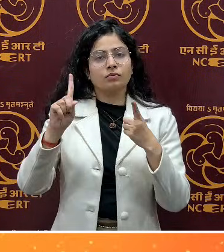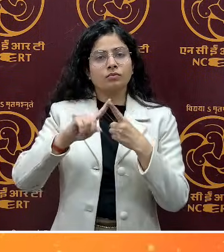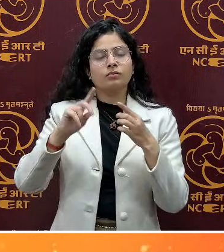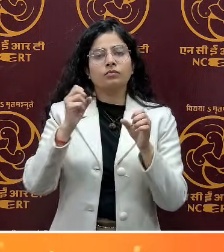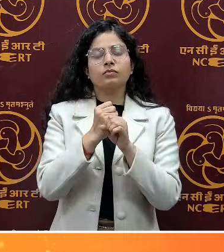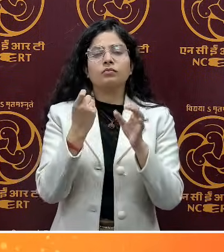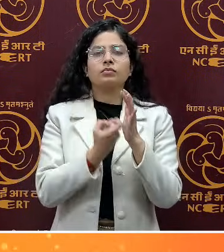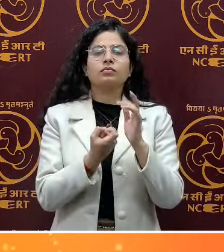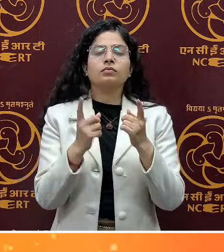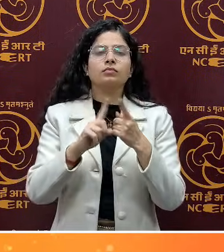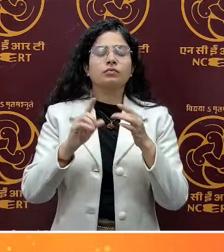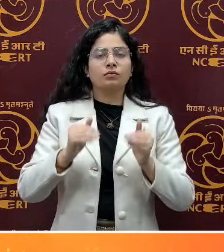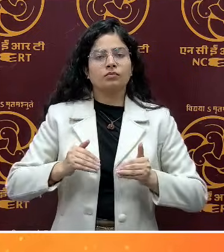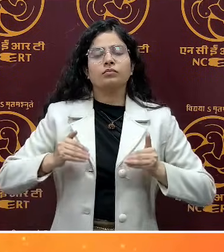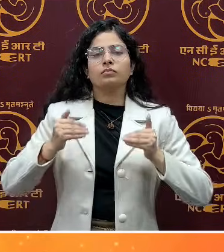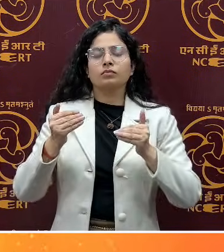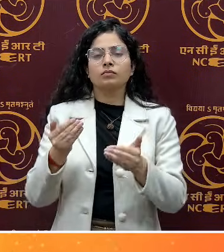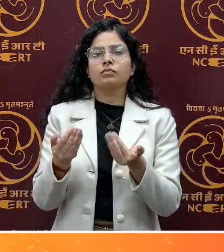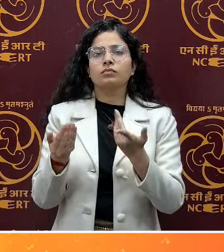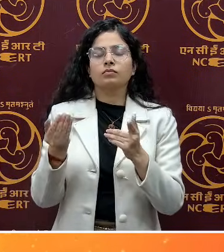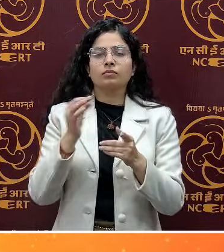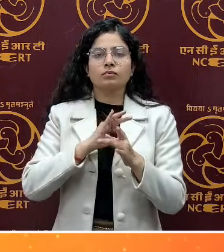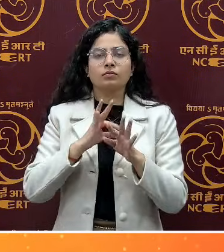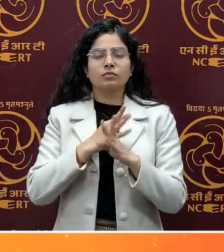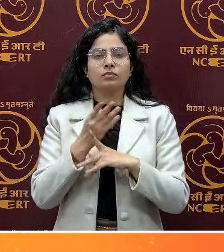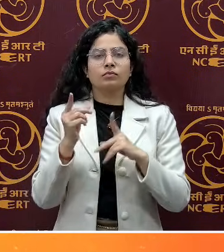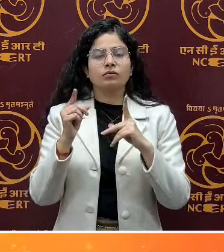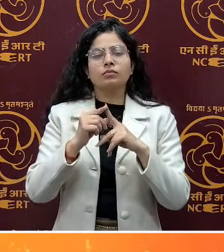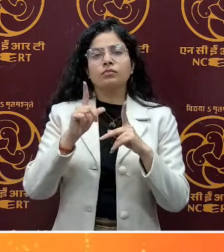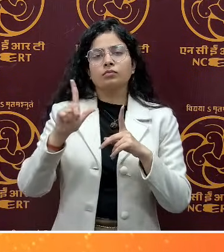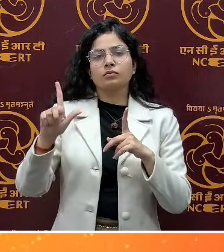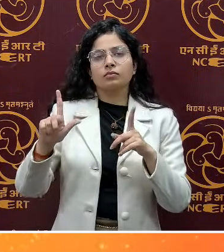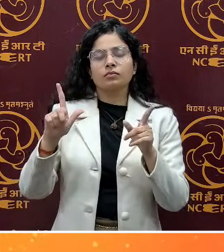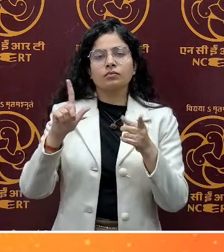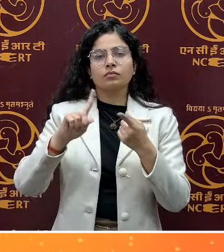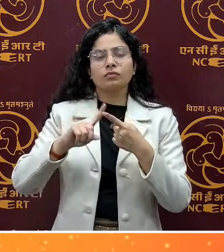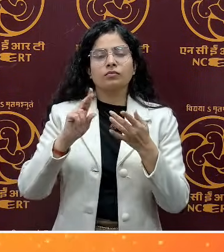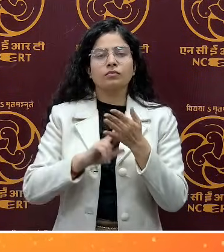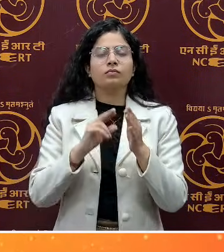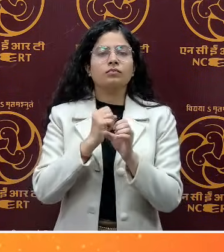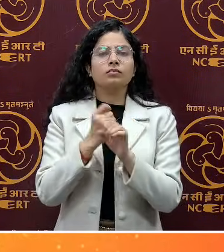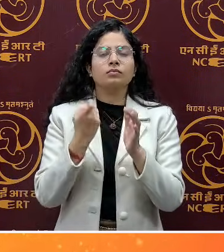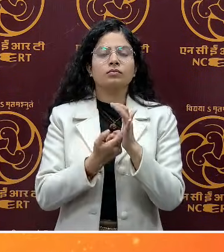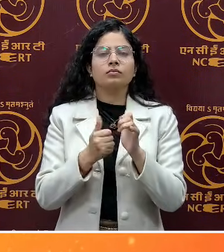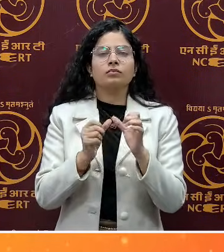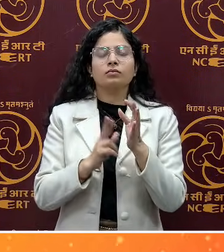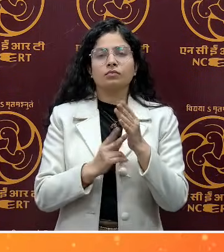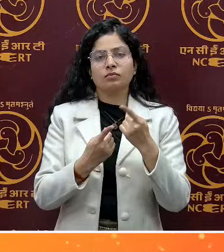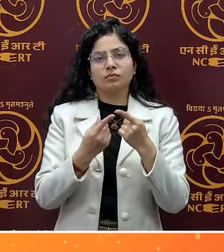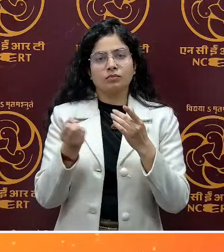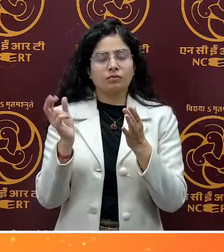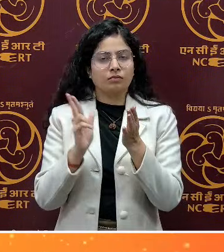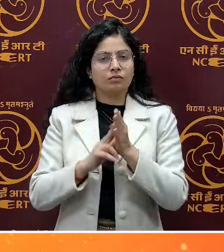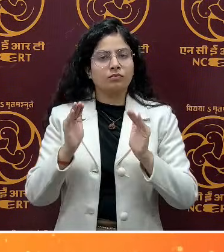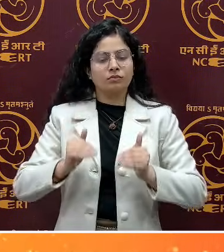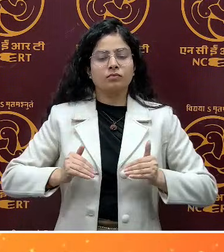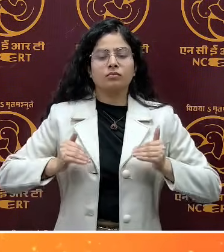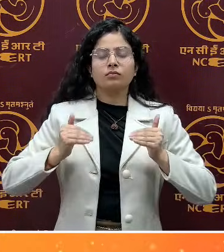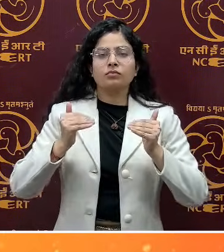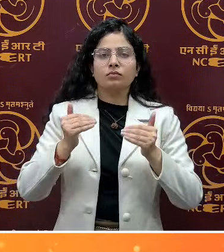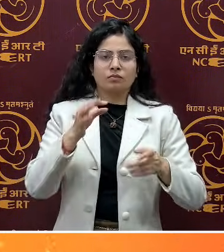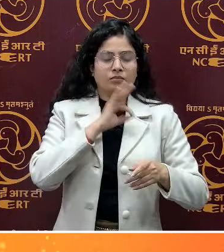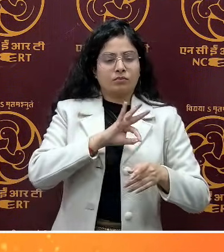in pollination, right? Second one is one organism get benefited, the another